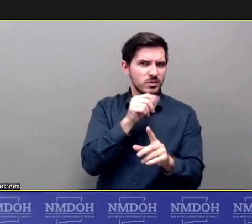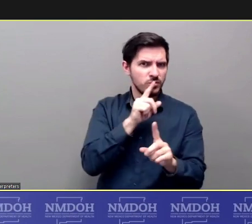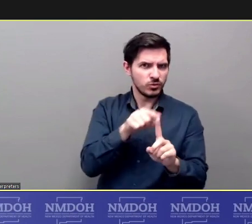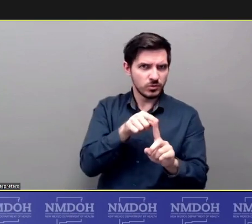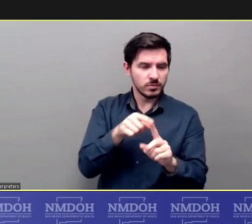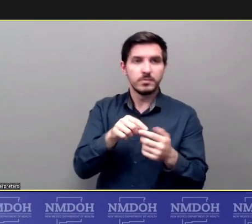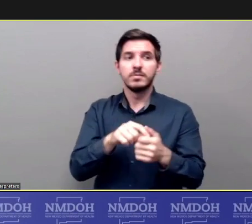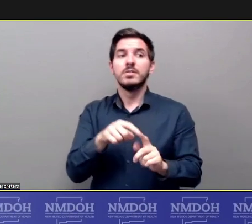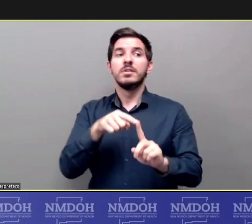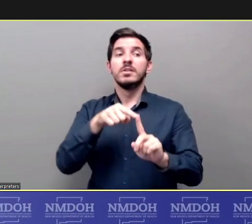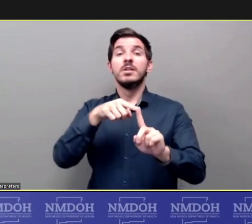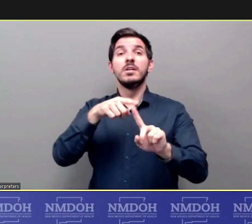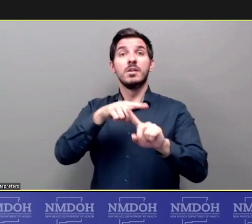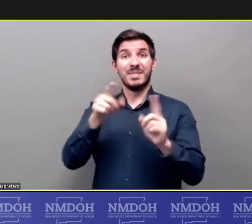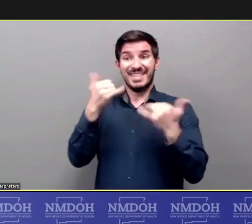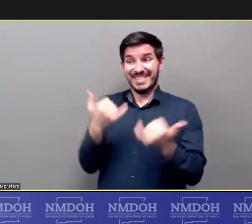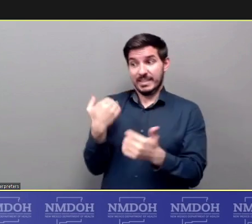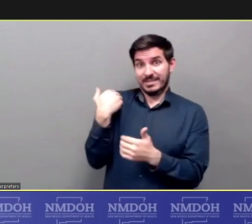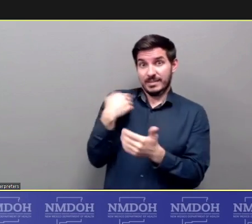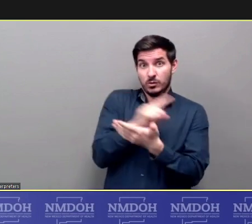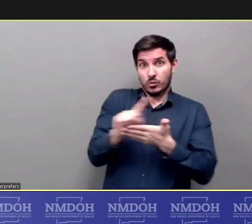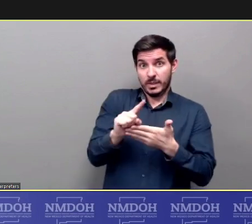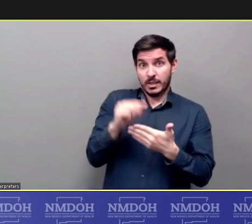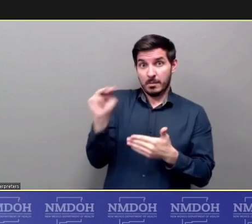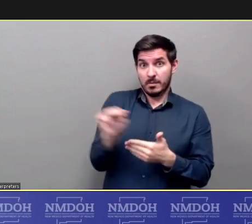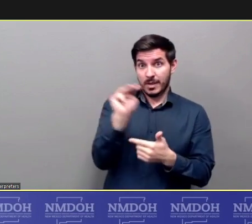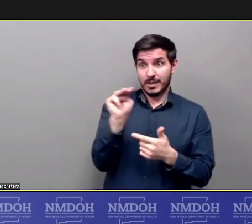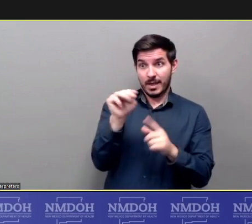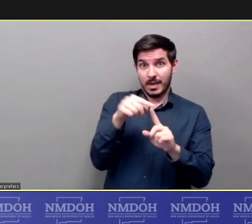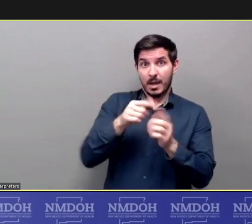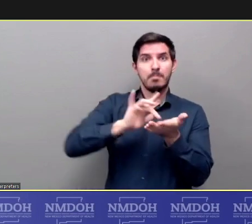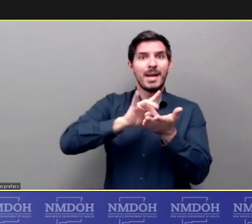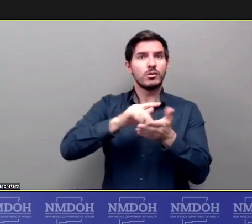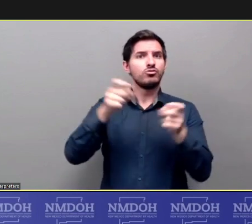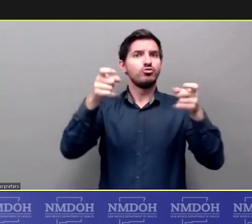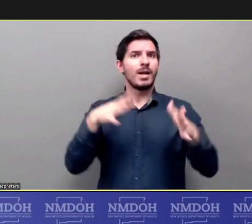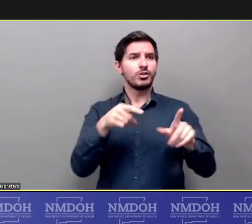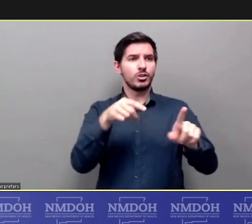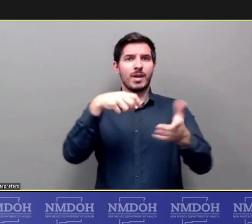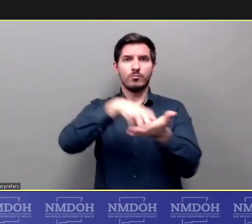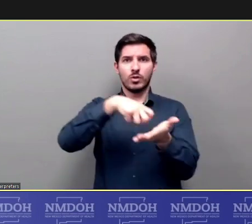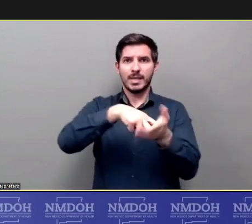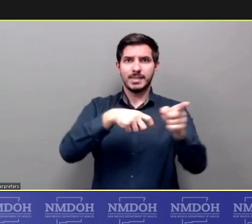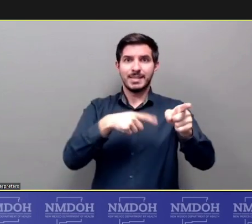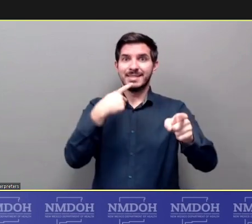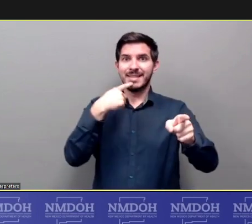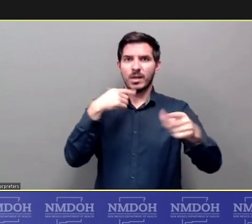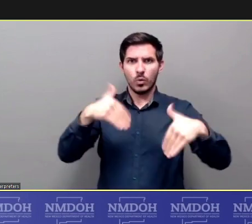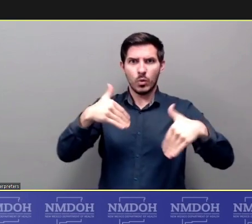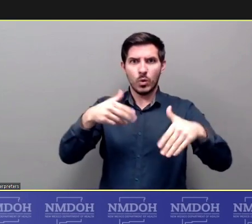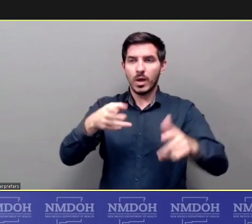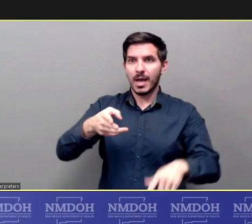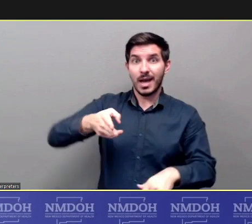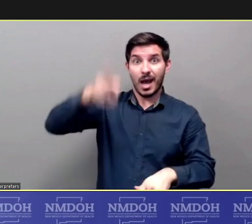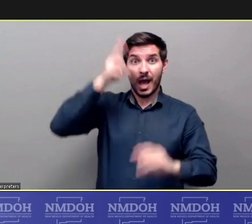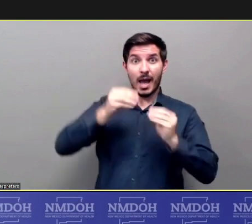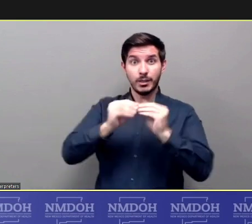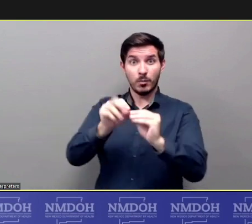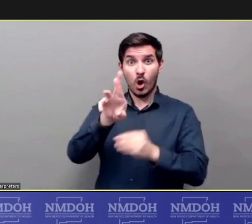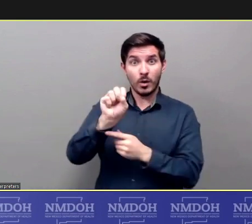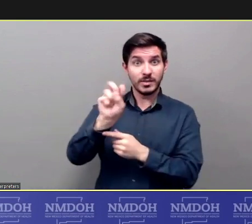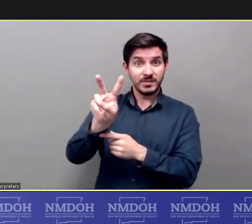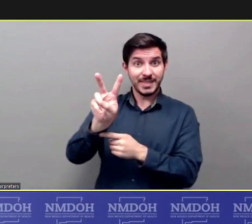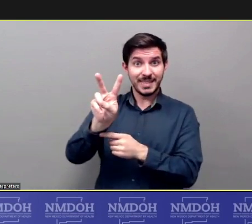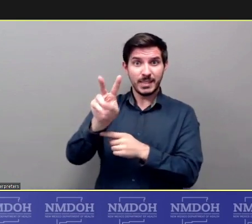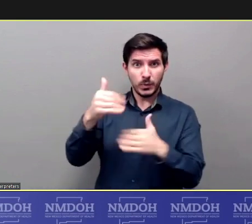on Monday, the medical director of children's care at Pres said that the exceptionally high rates of RSV this year